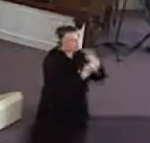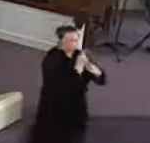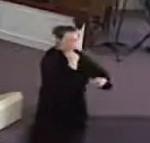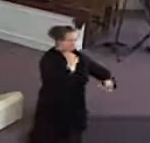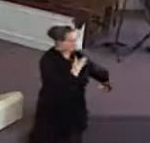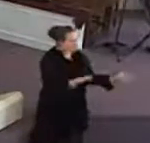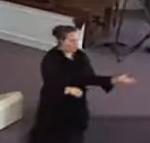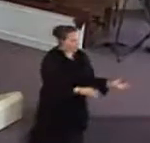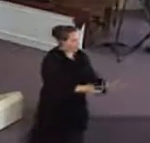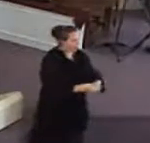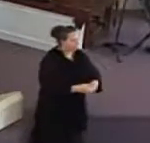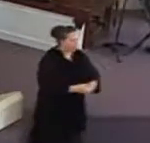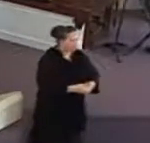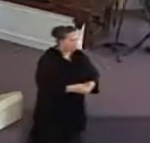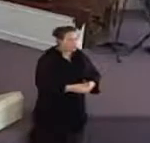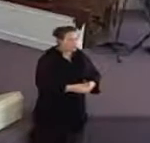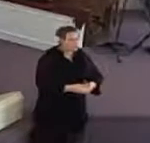He did.